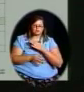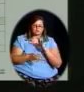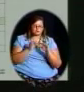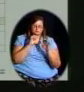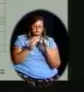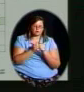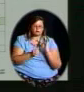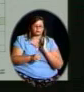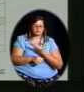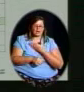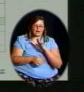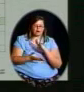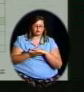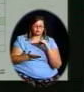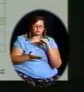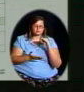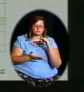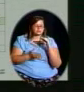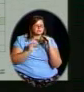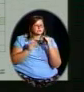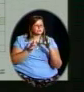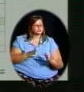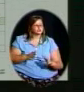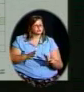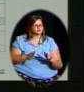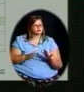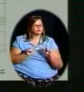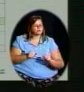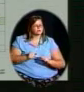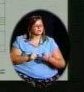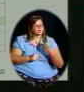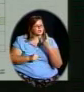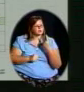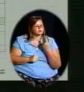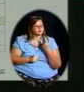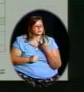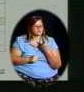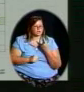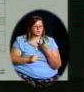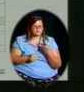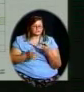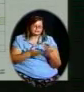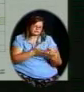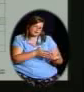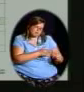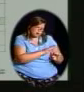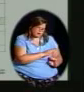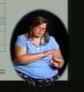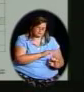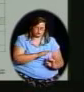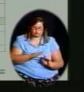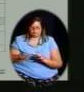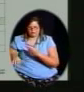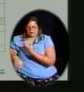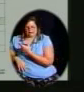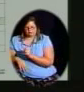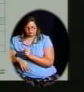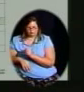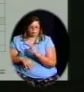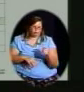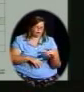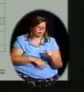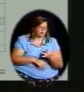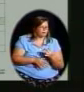our teachers, to give them the big picture. Because some of these objectives relate to elementary, some only relate to high school, some only to junior